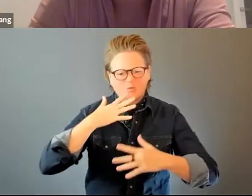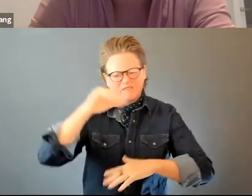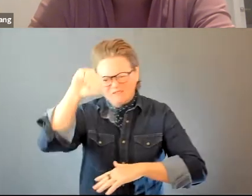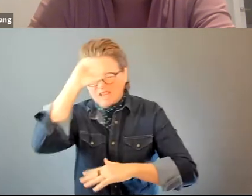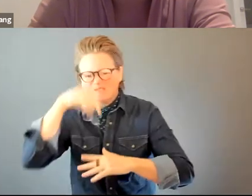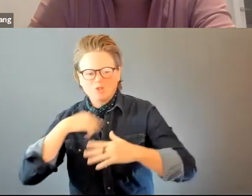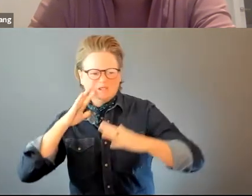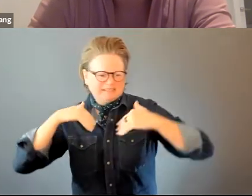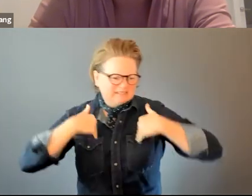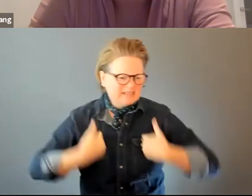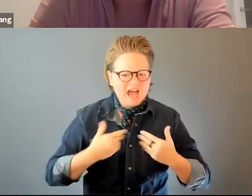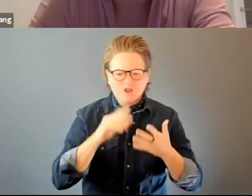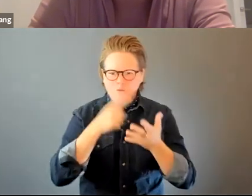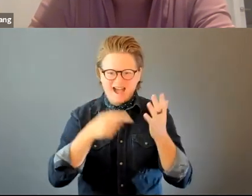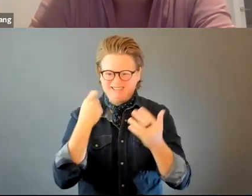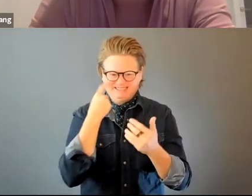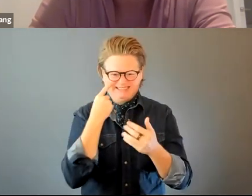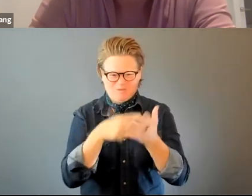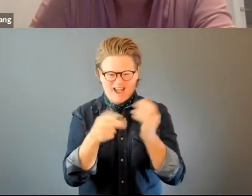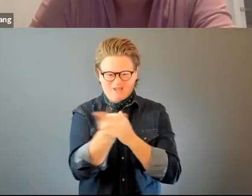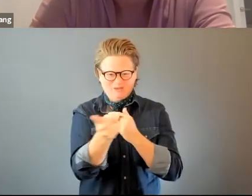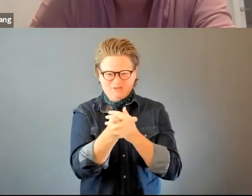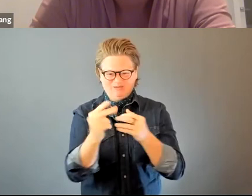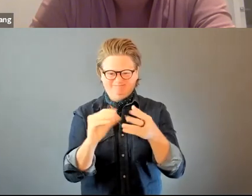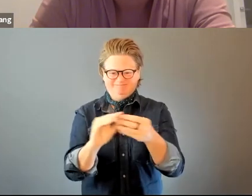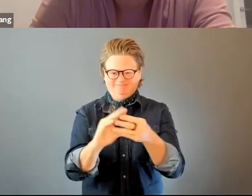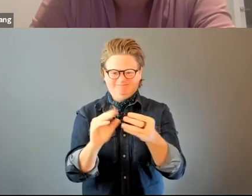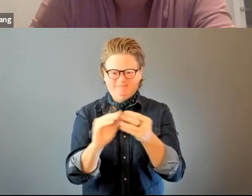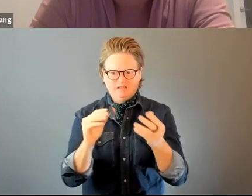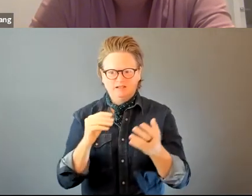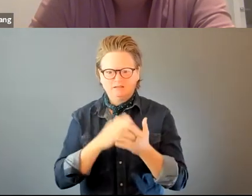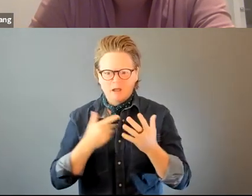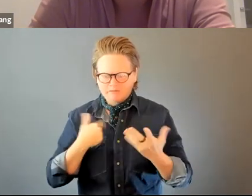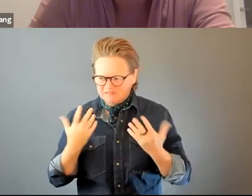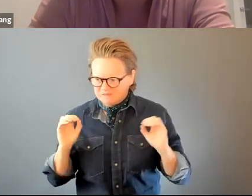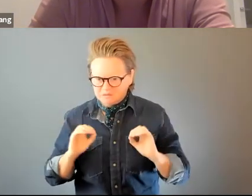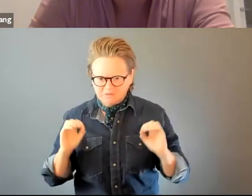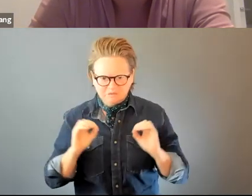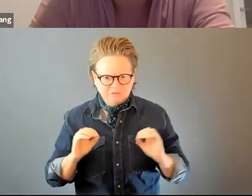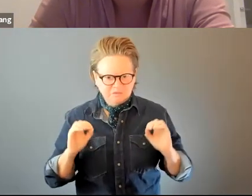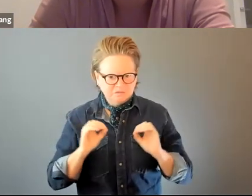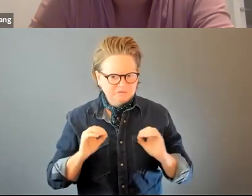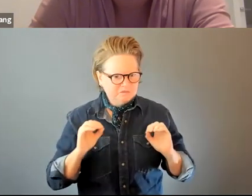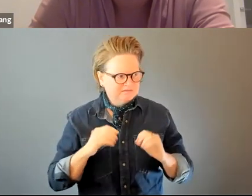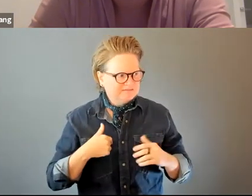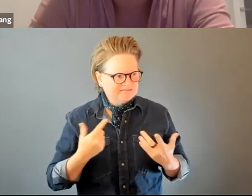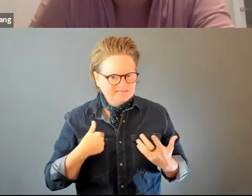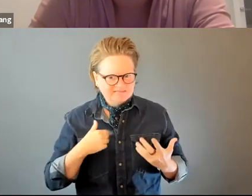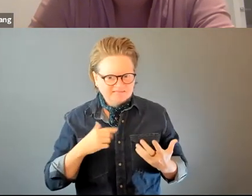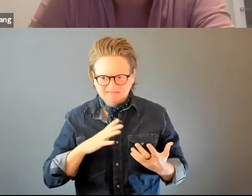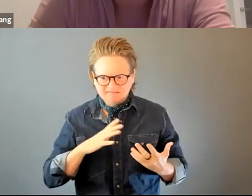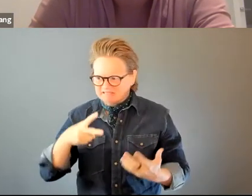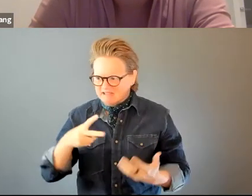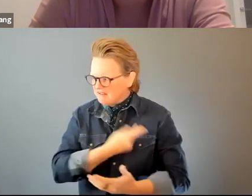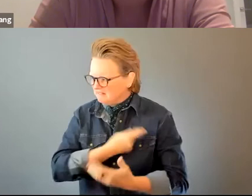thought I was going to get sick. I thought I was going to have a fever. I thought I was going to be super tired. And it's kind of what you two had experienced. Some people said they didn't have